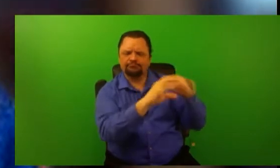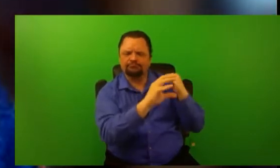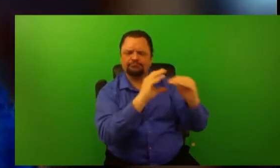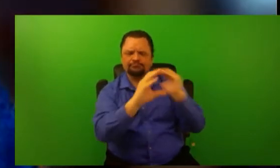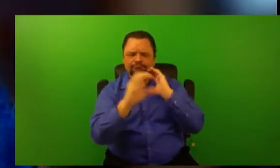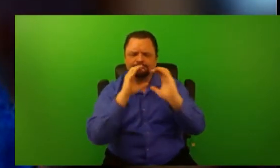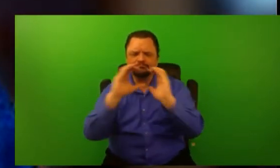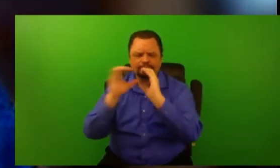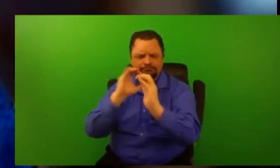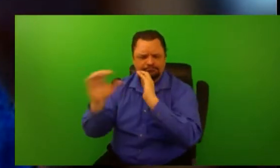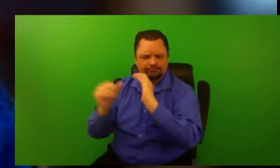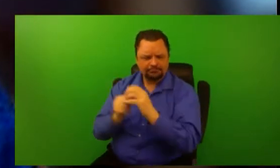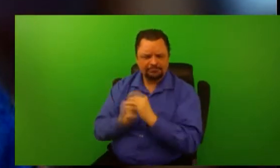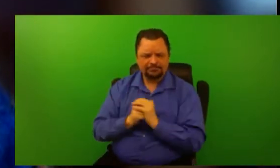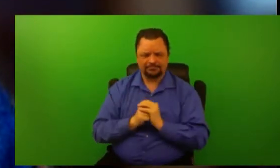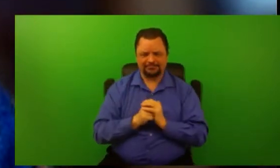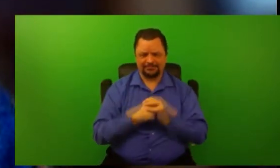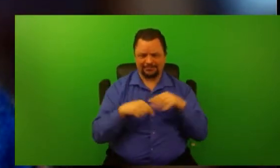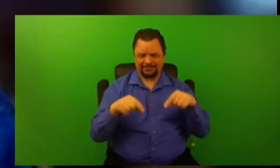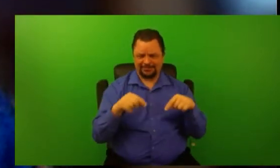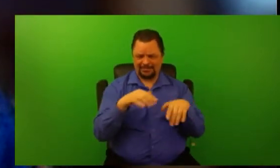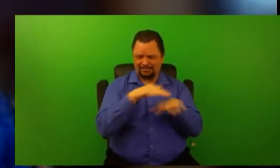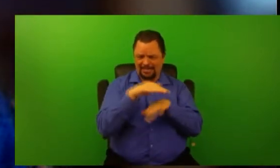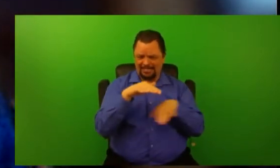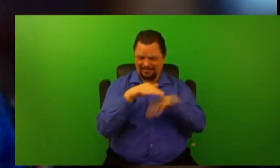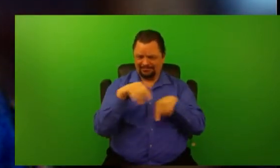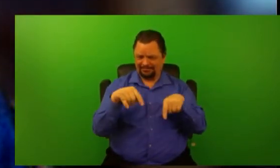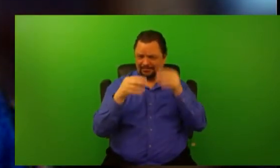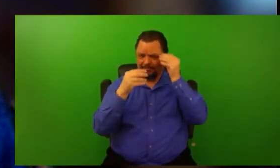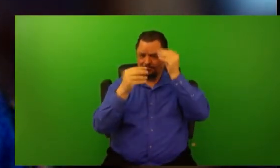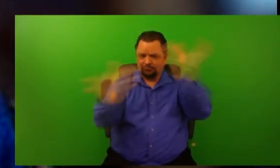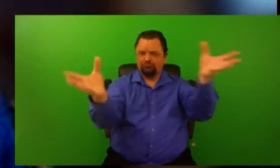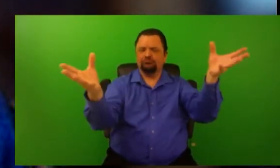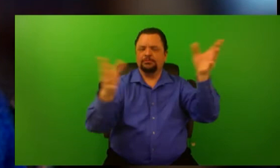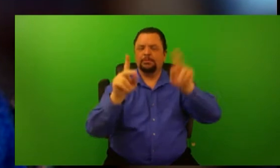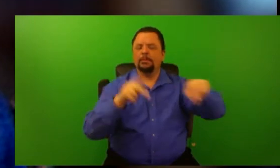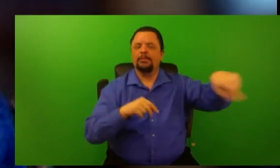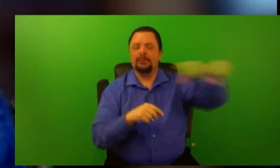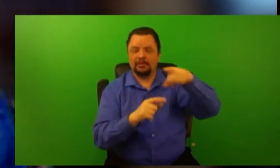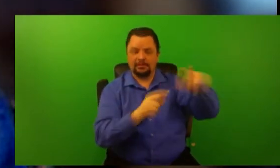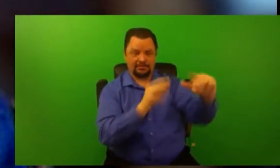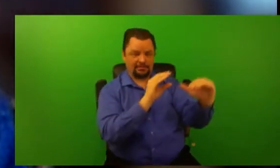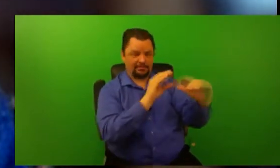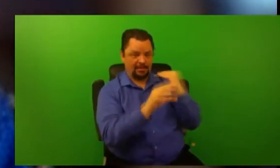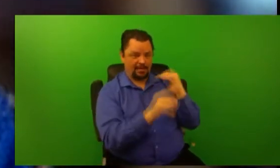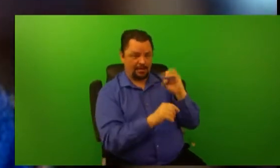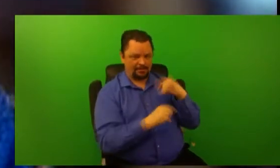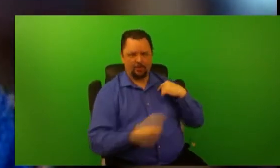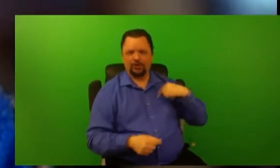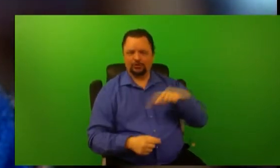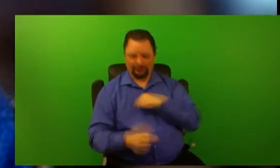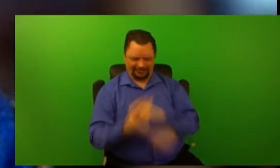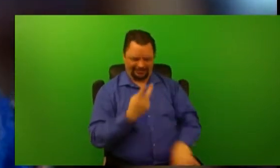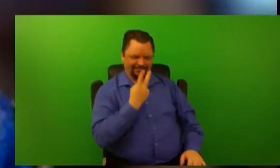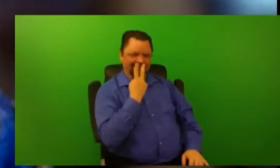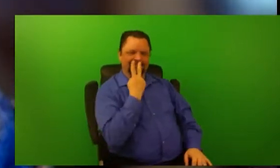basically our citizens to know that when they've sent an email that it's something that we're seeing. So I know it wasn't